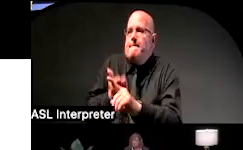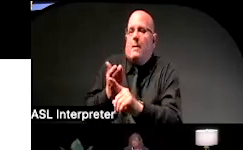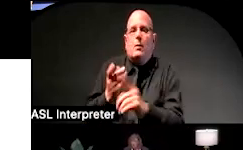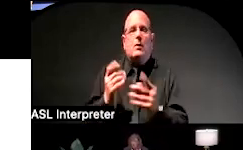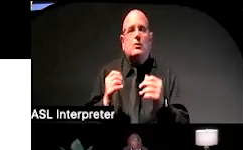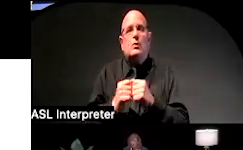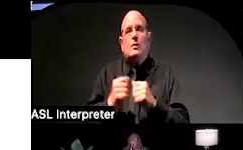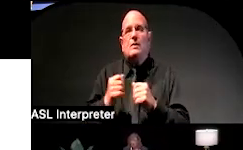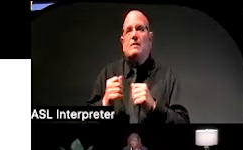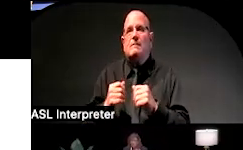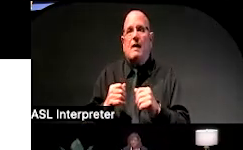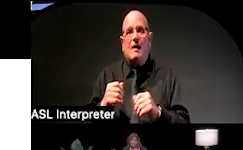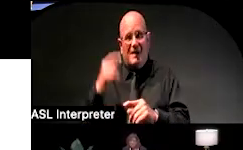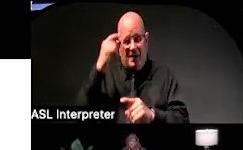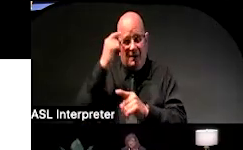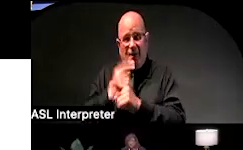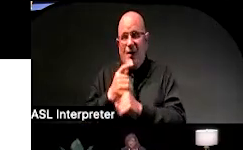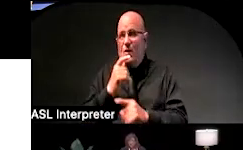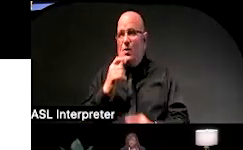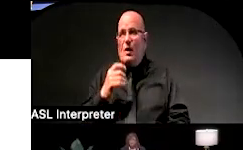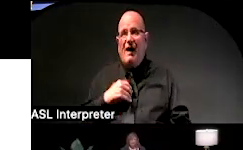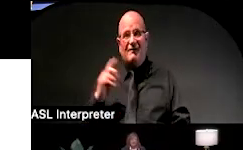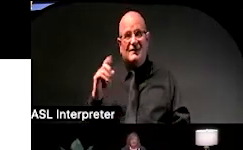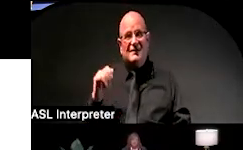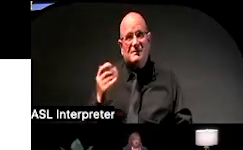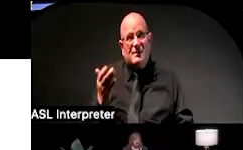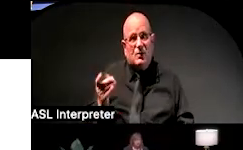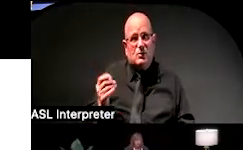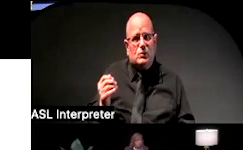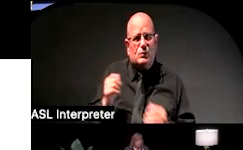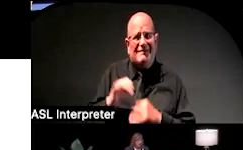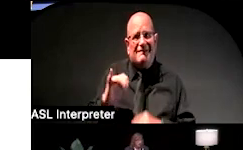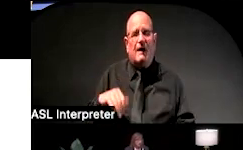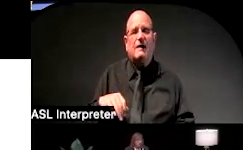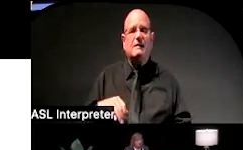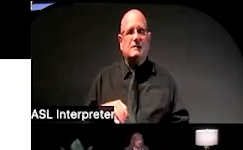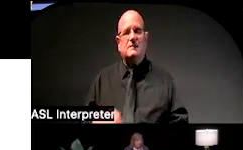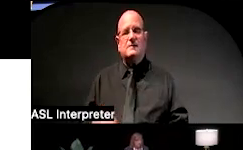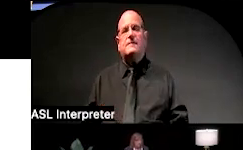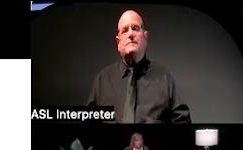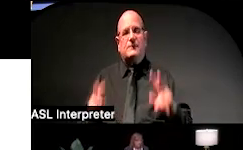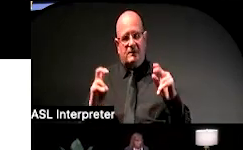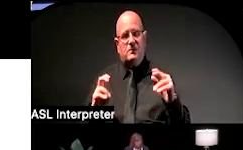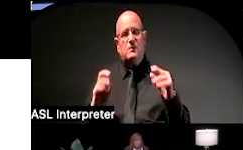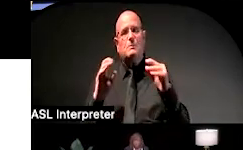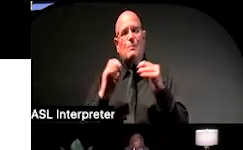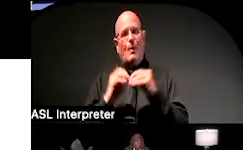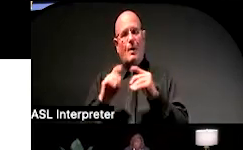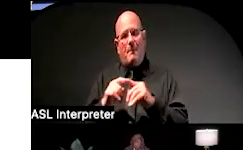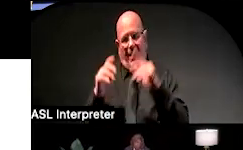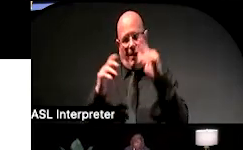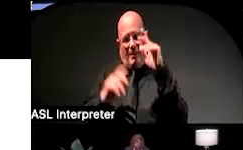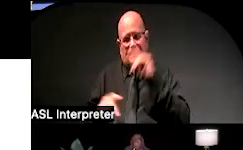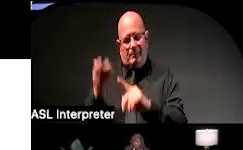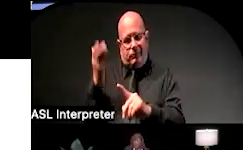my adult brother who has a disability? And the issues were much more about the